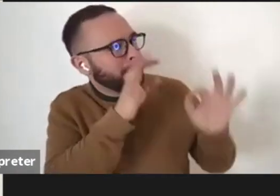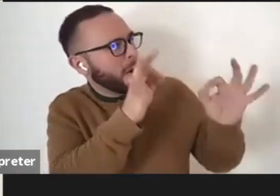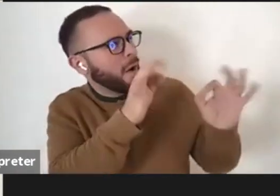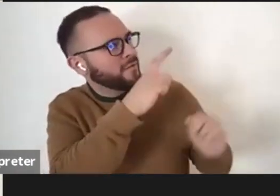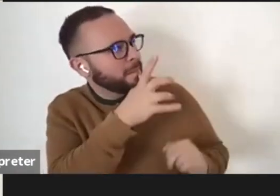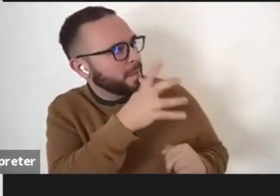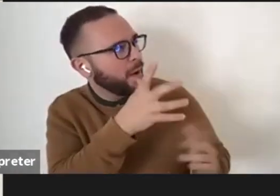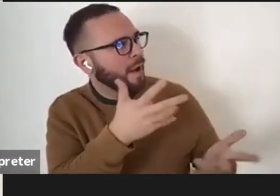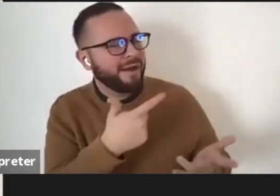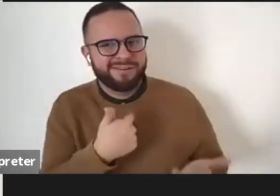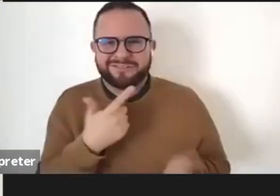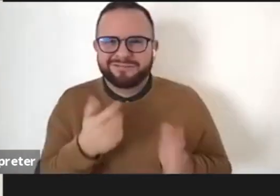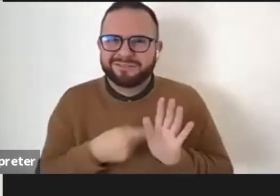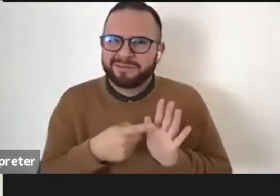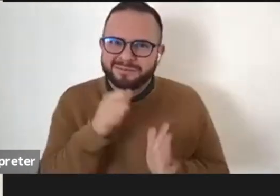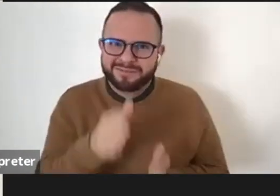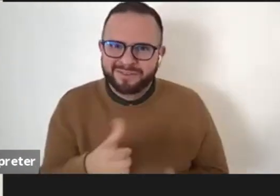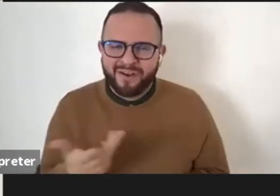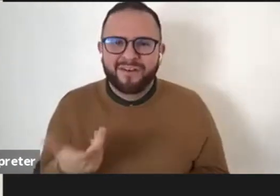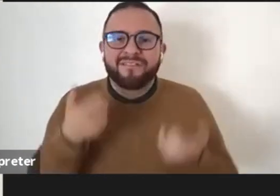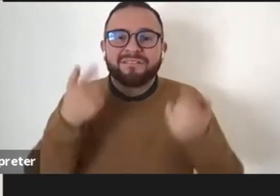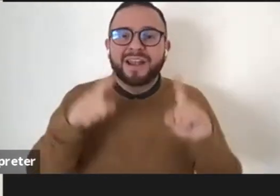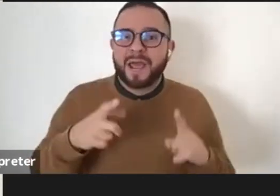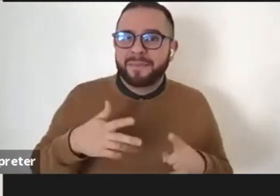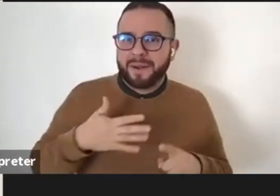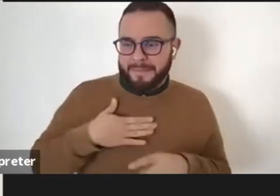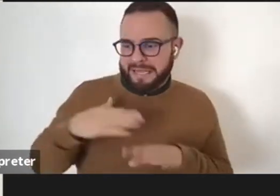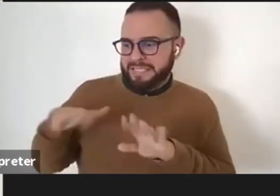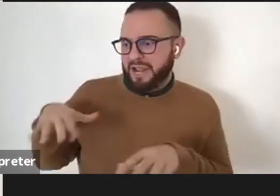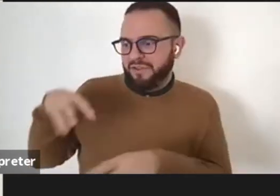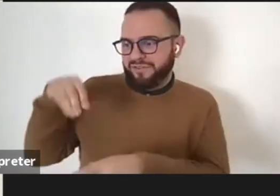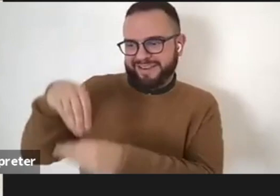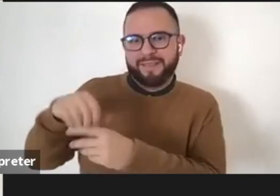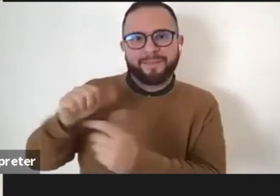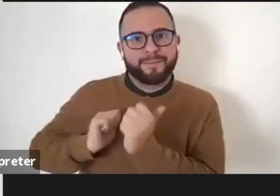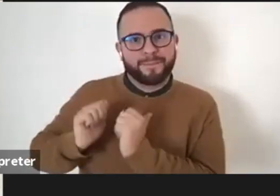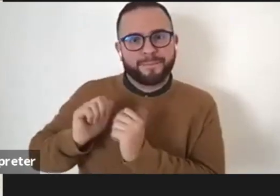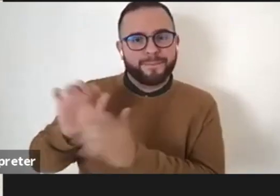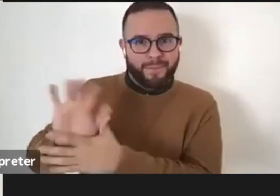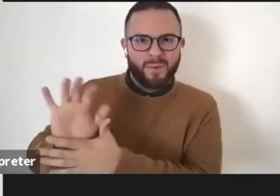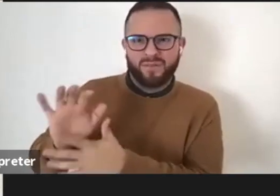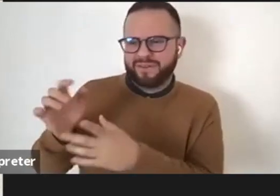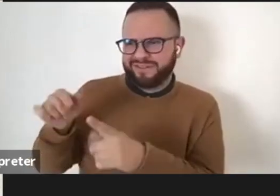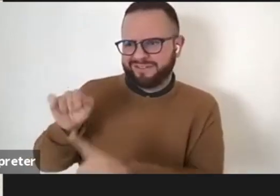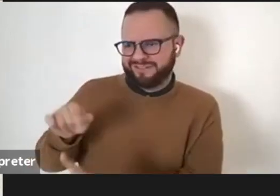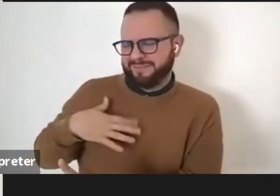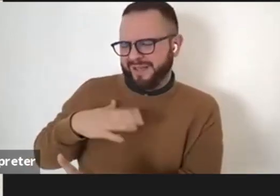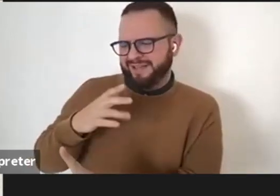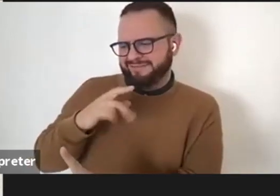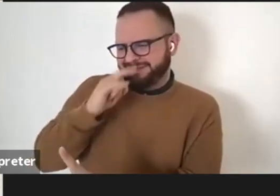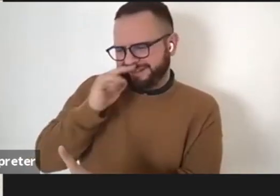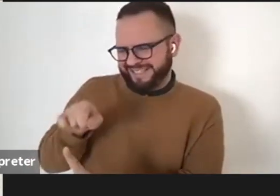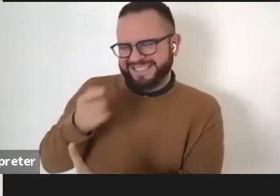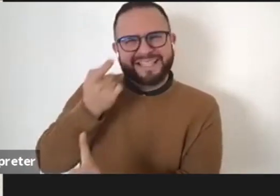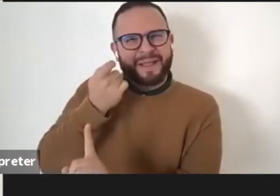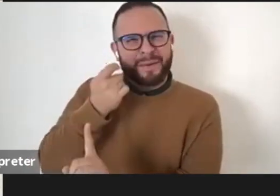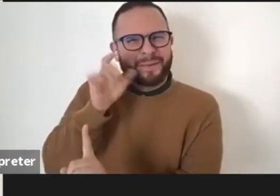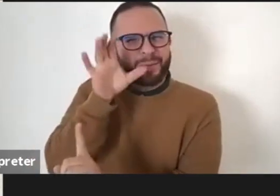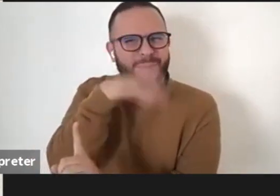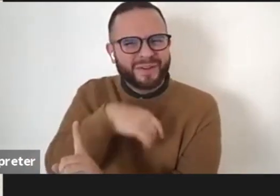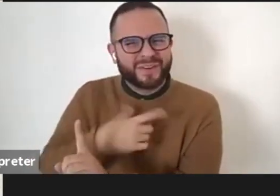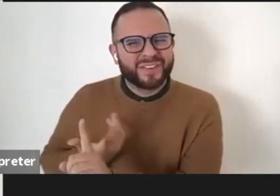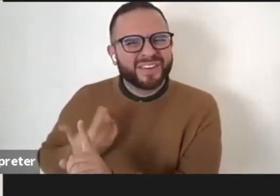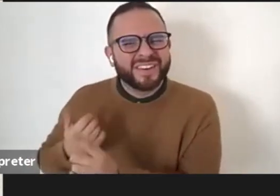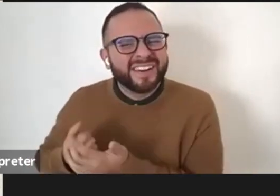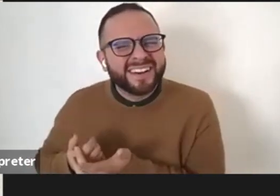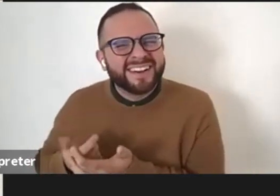And my child in the film is a little bit weird, and and I kind of